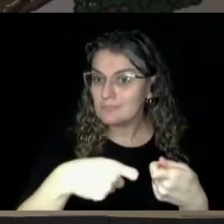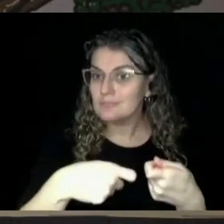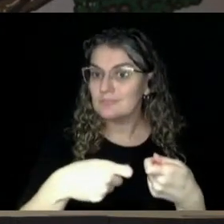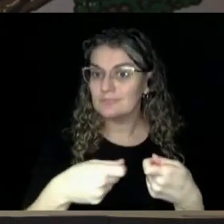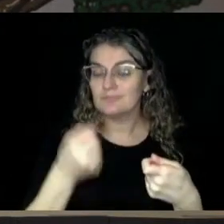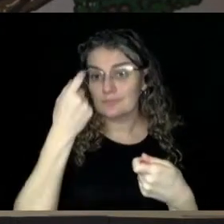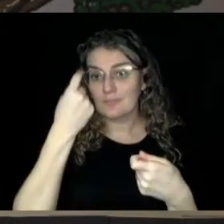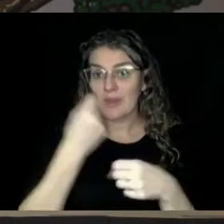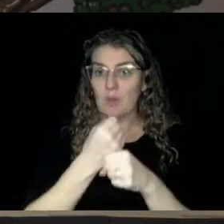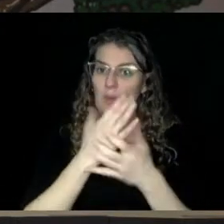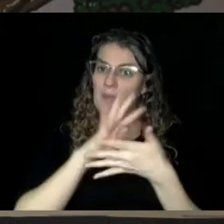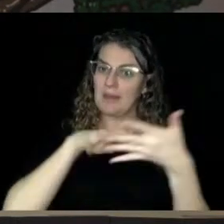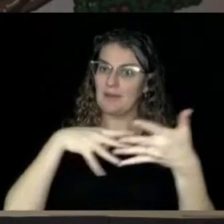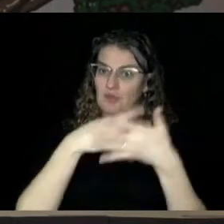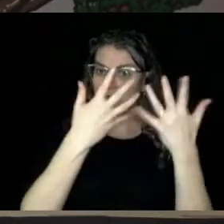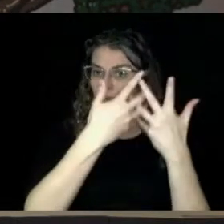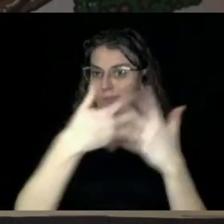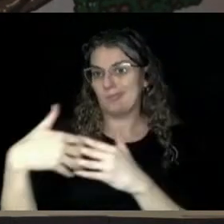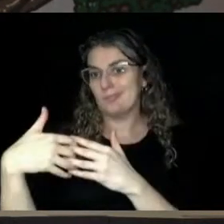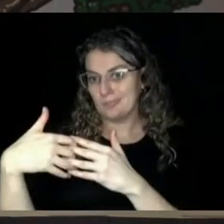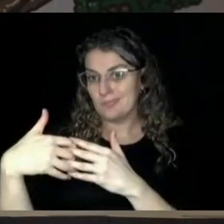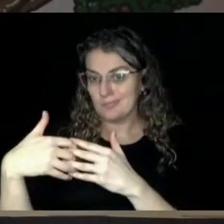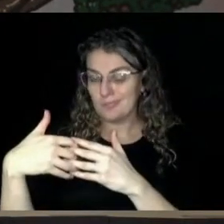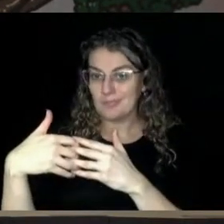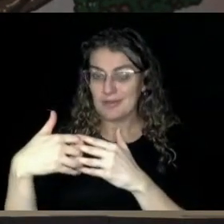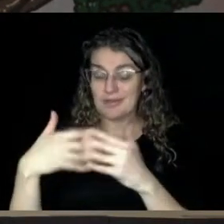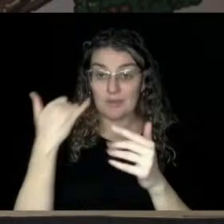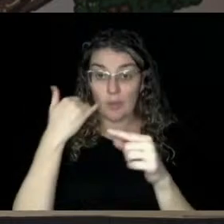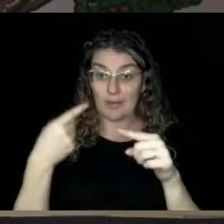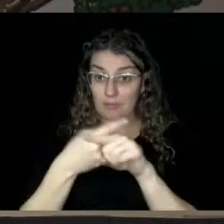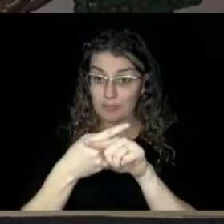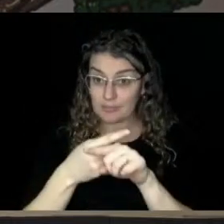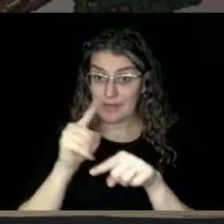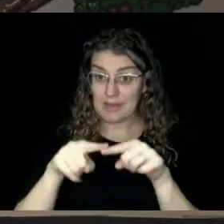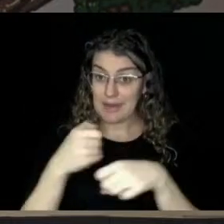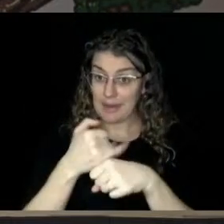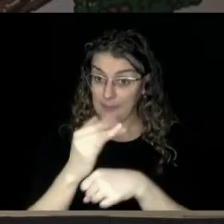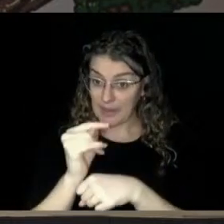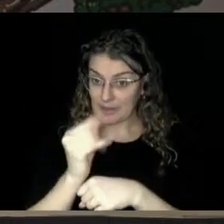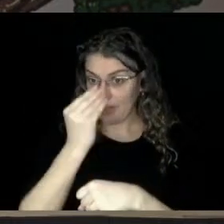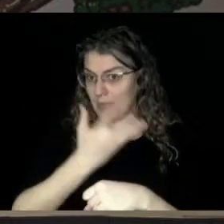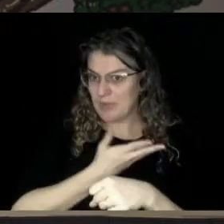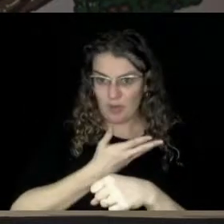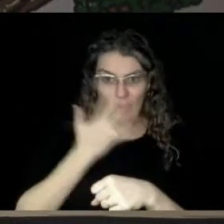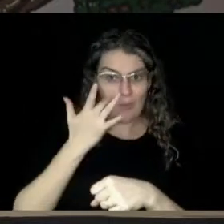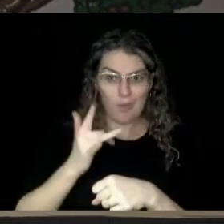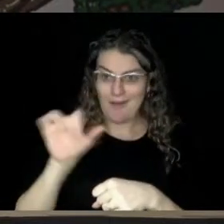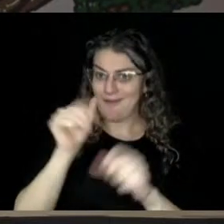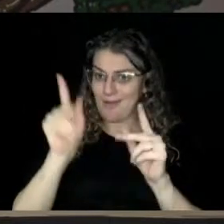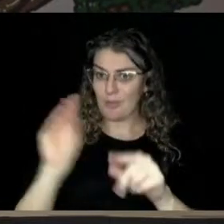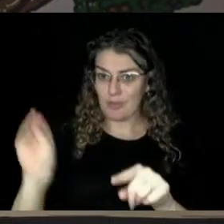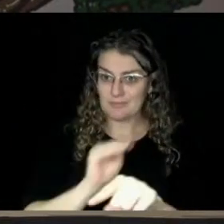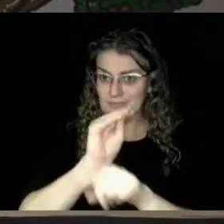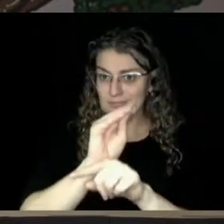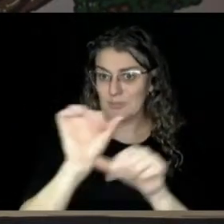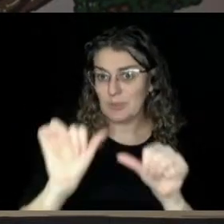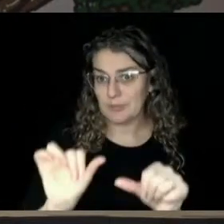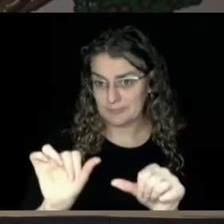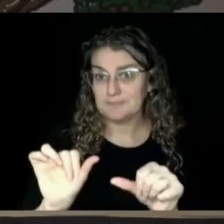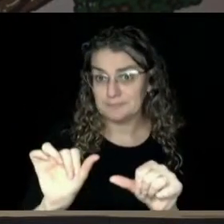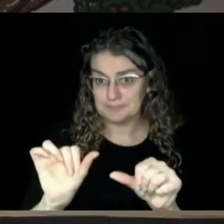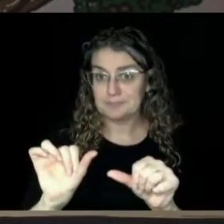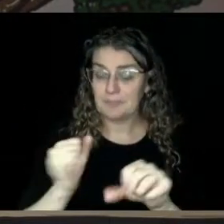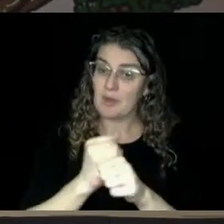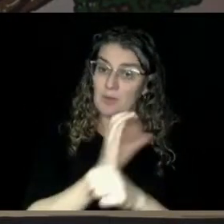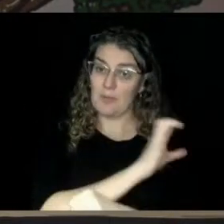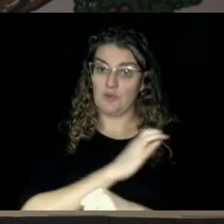around managing the amount of vaccine that is prepared and ready in these clinics, and so we want to make sure they run